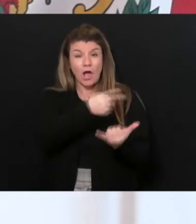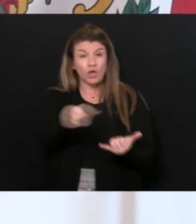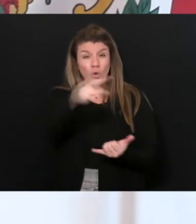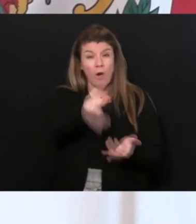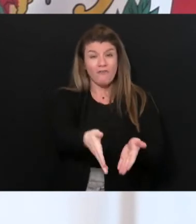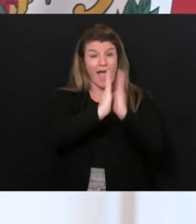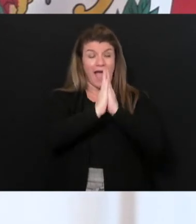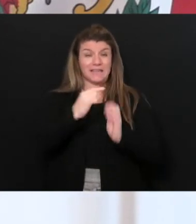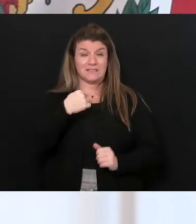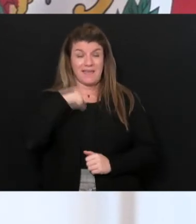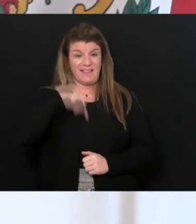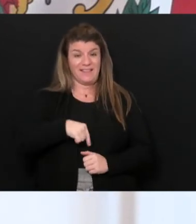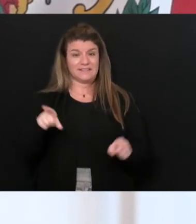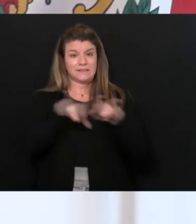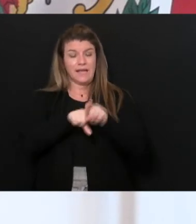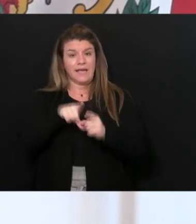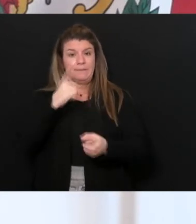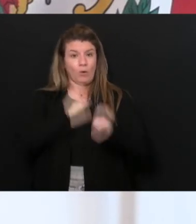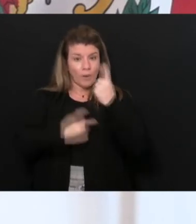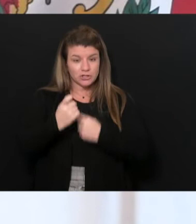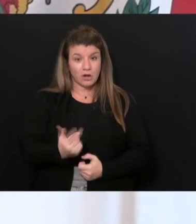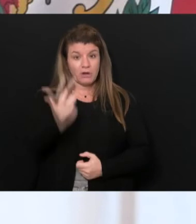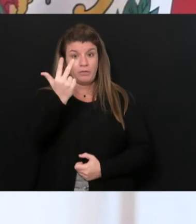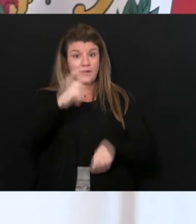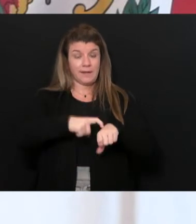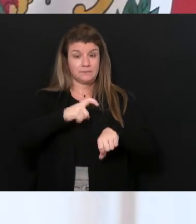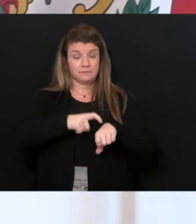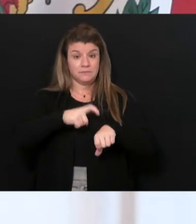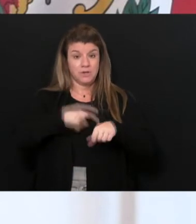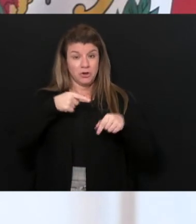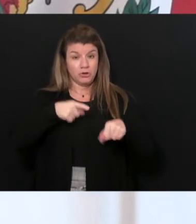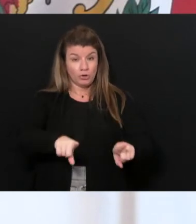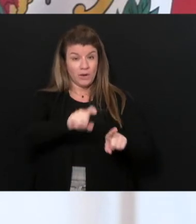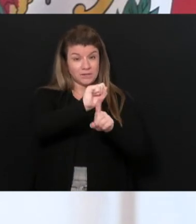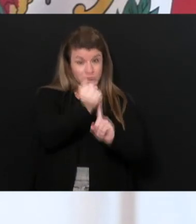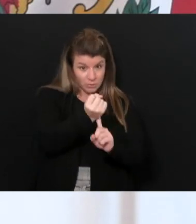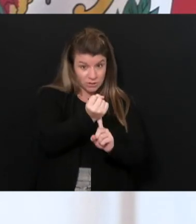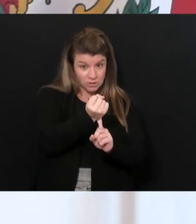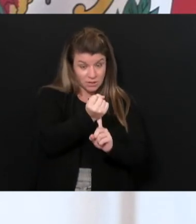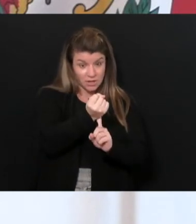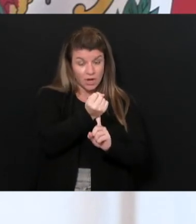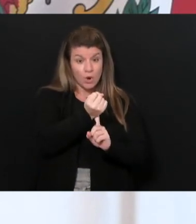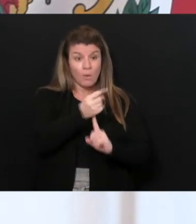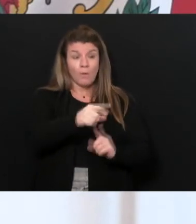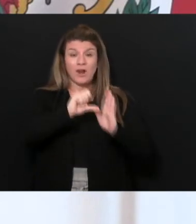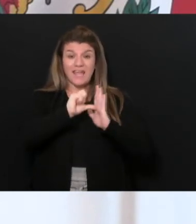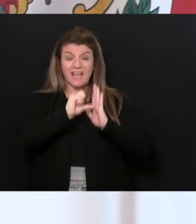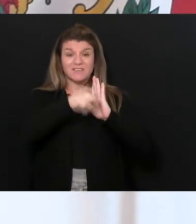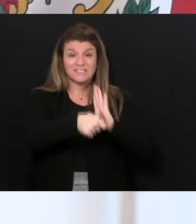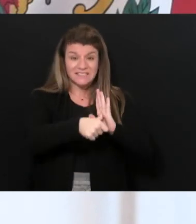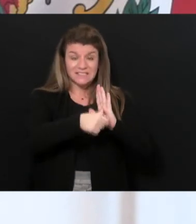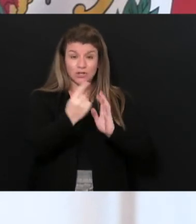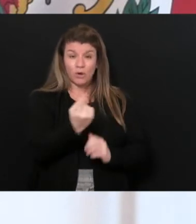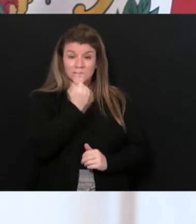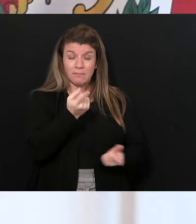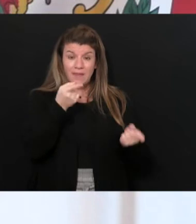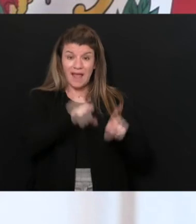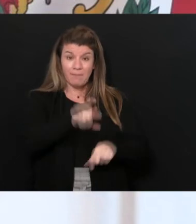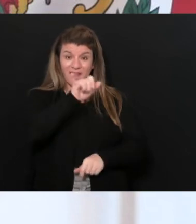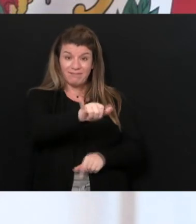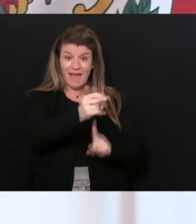times in a situation really and truly where we're putting emphasis on something at the Greenbrier